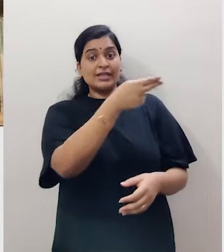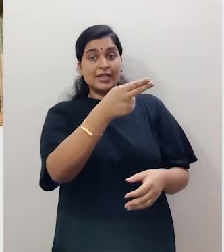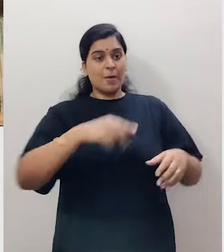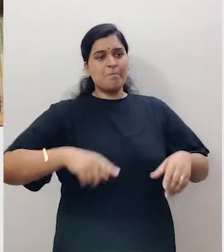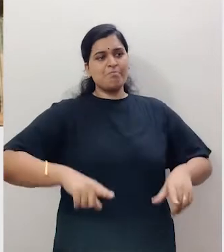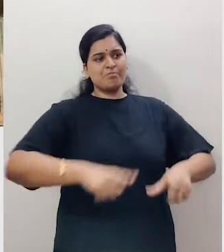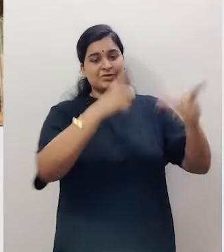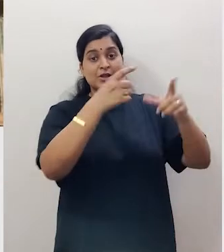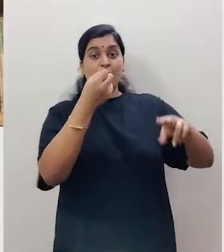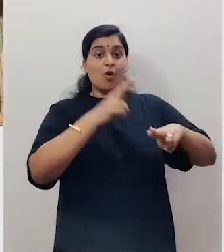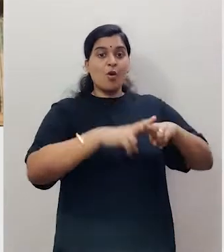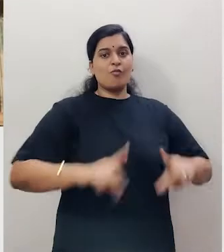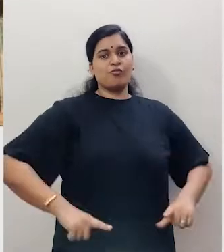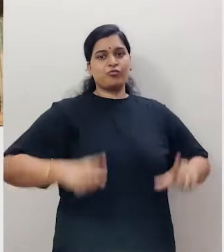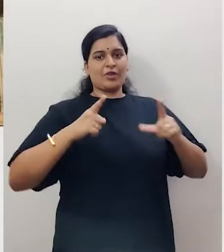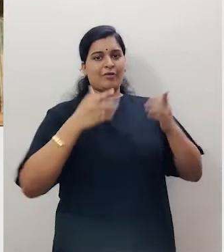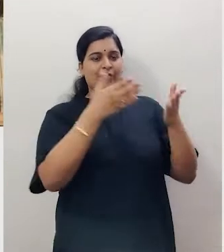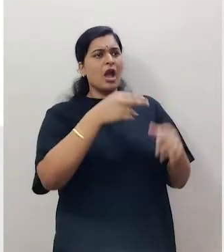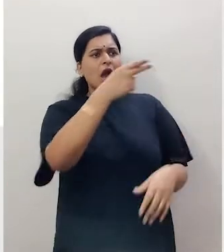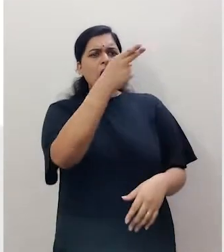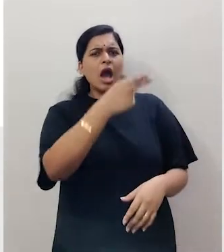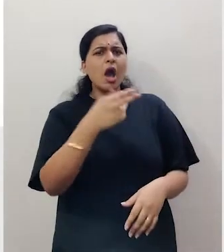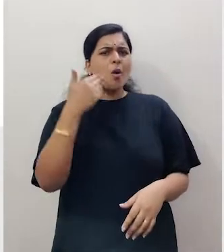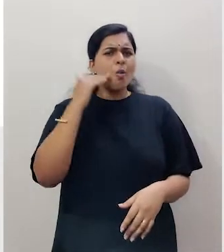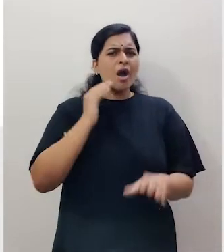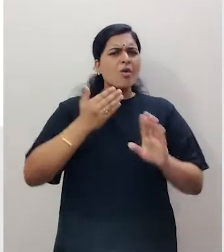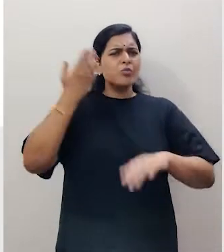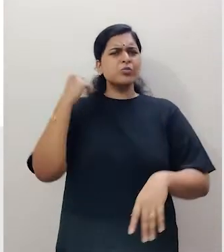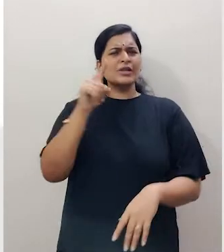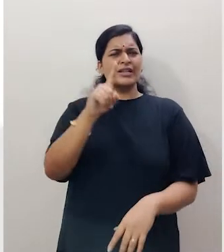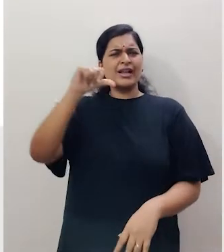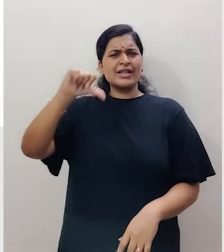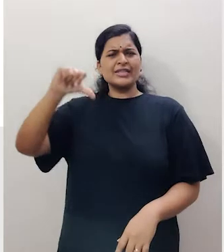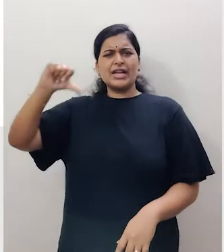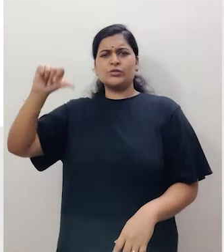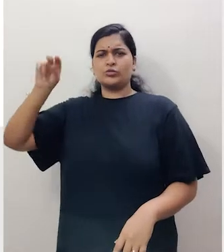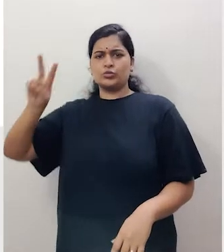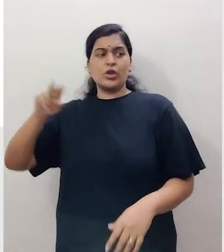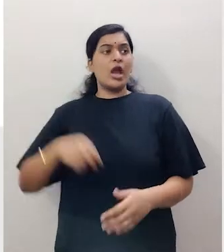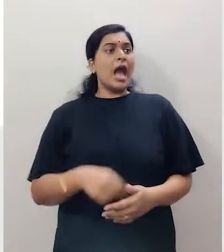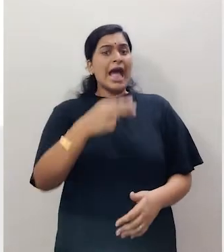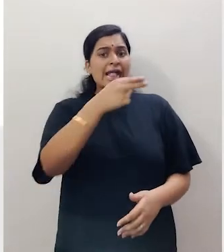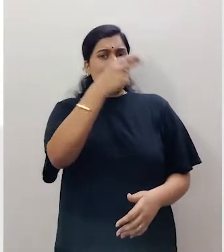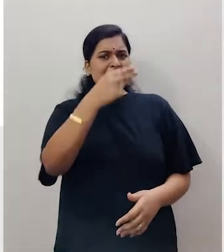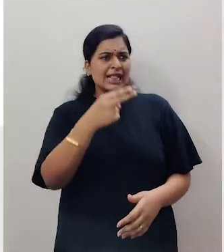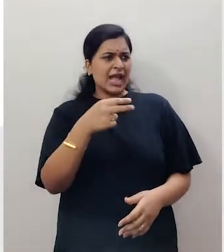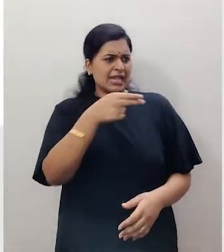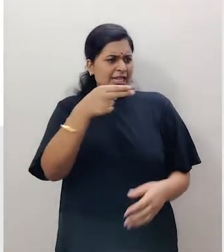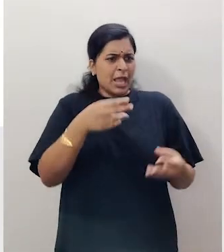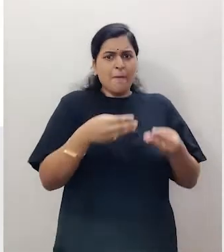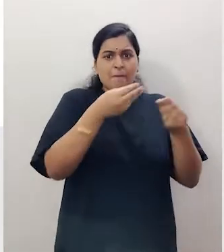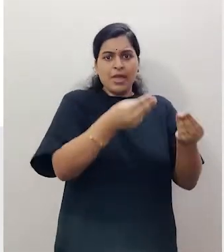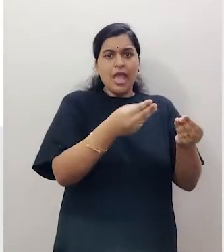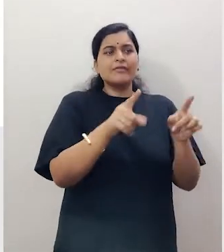early 1990s, we think around 1992. The title Tree of Life was given to this work by the collector, but Beutlich repeated the